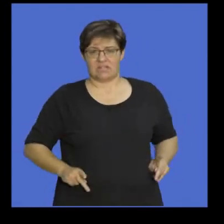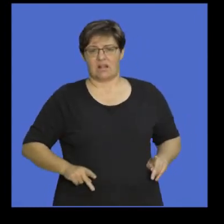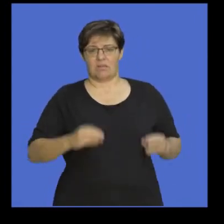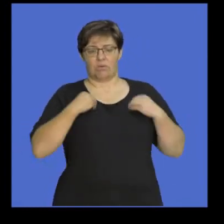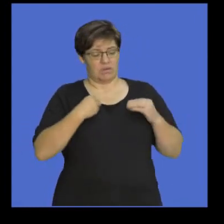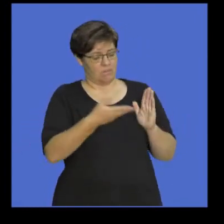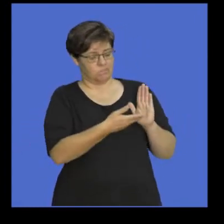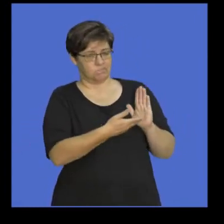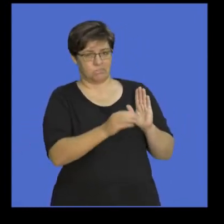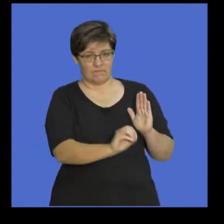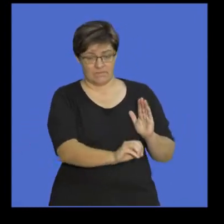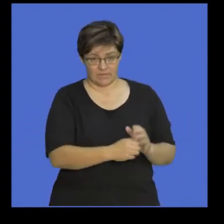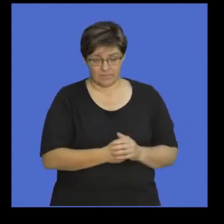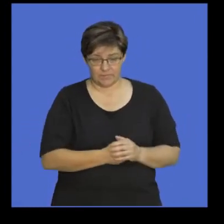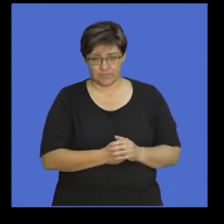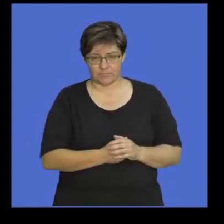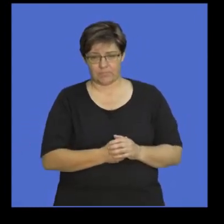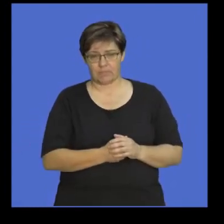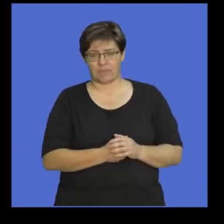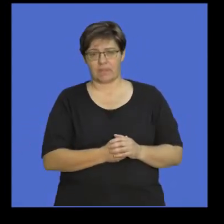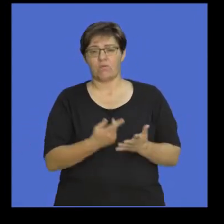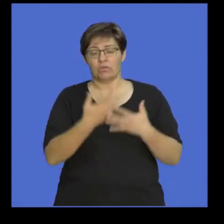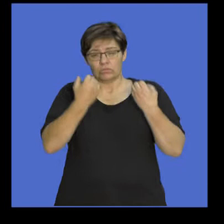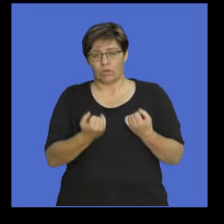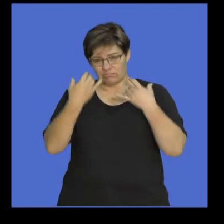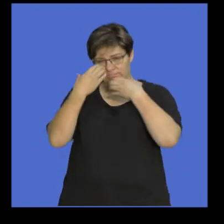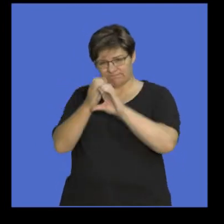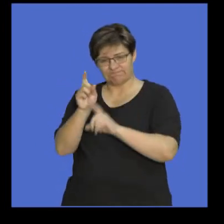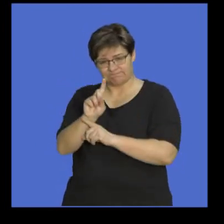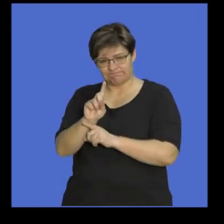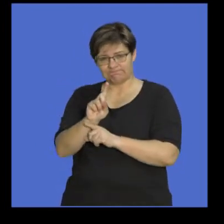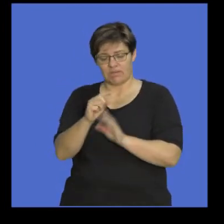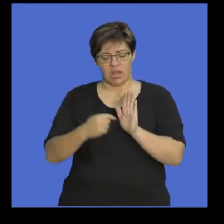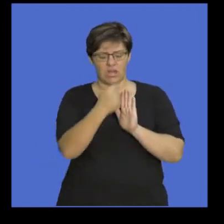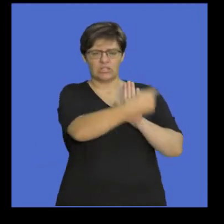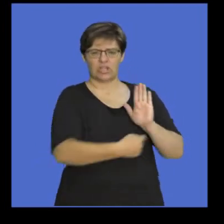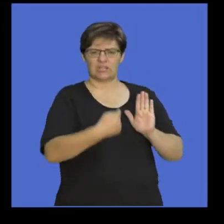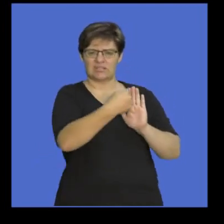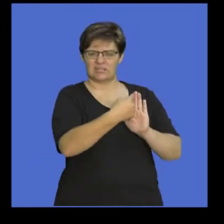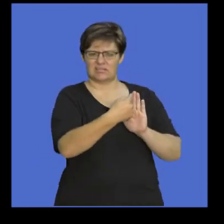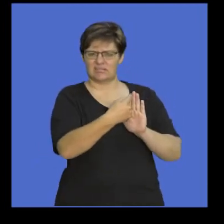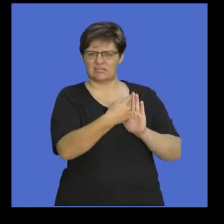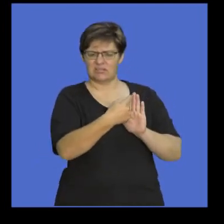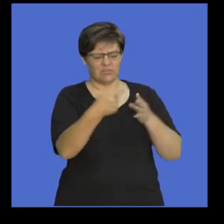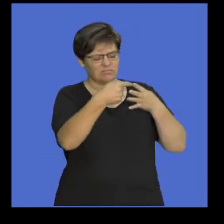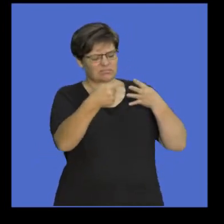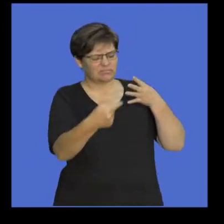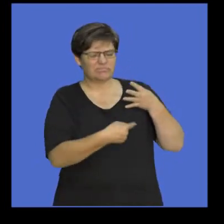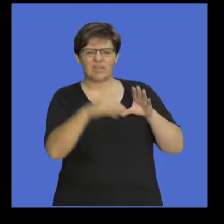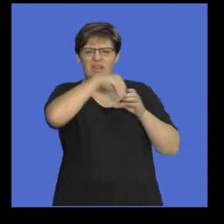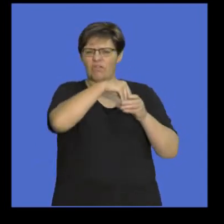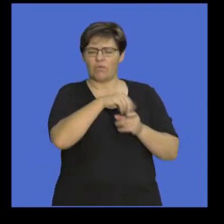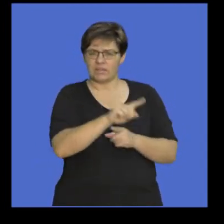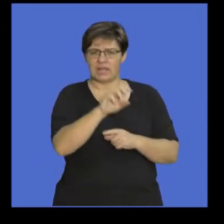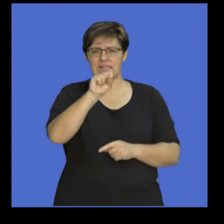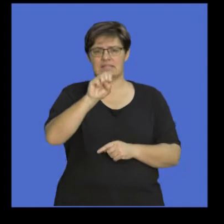properties, okay? So, but our focus for today is specifically on circuits. But which aspects of circuits are we looking at today? We're looking at